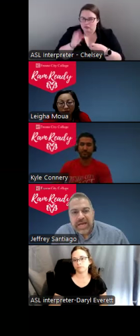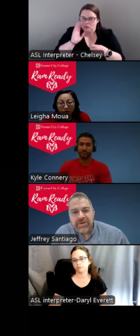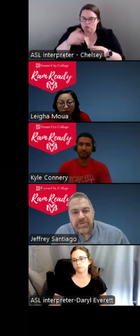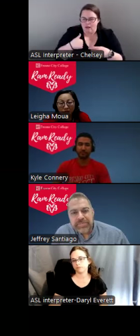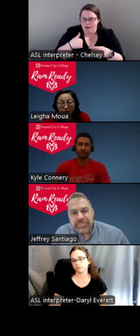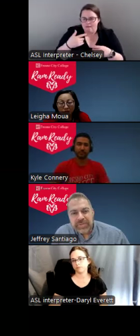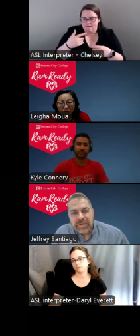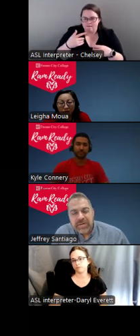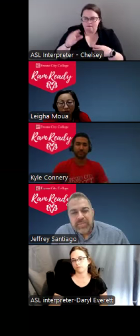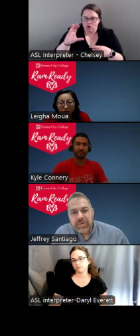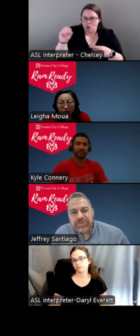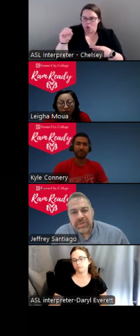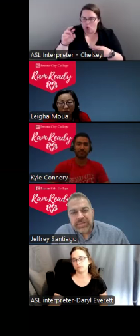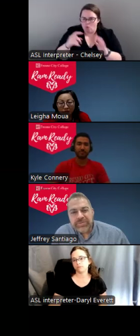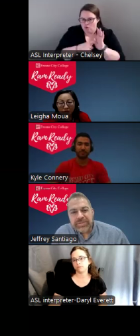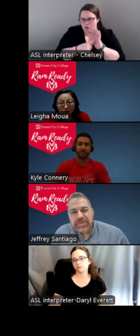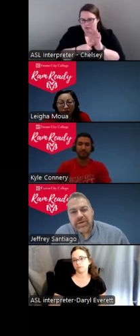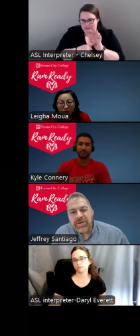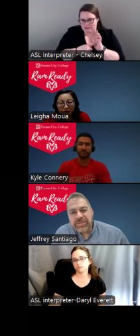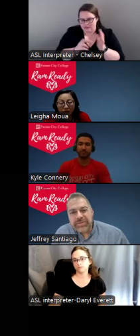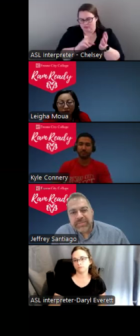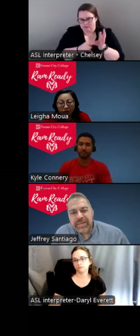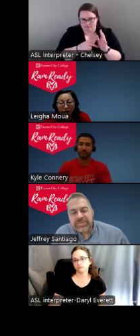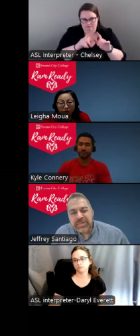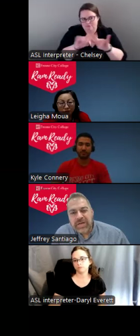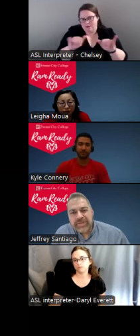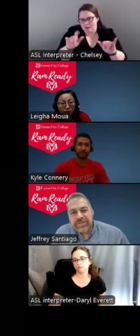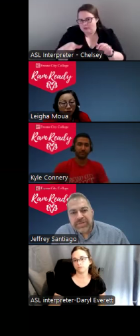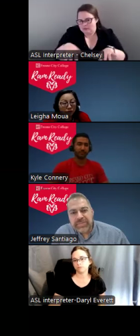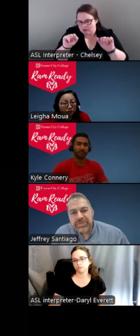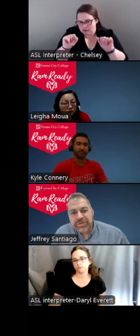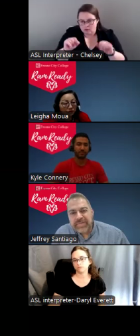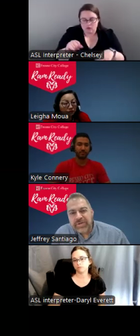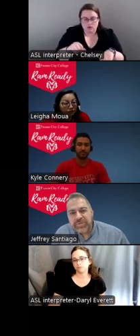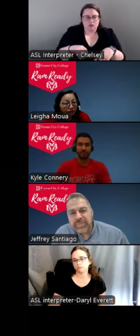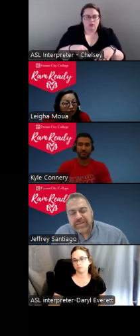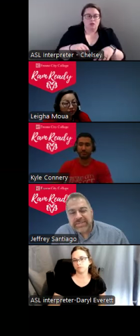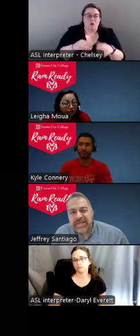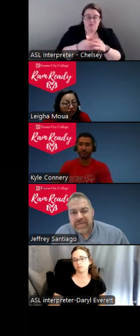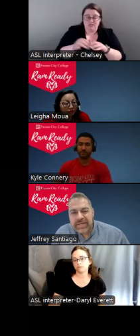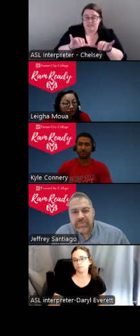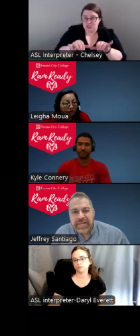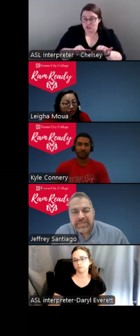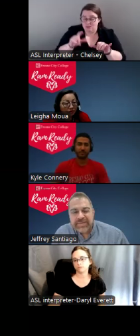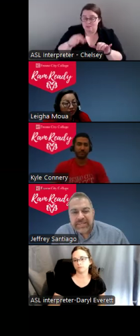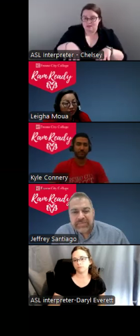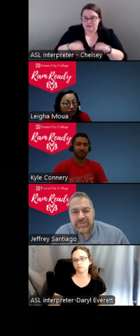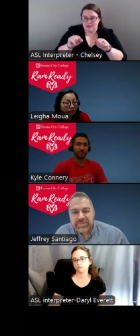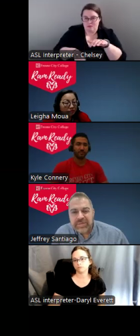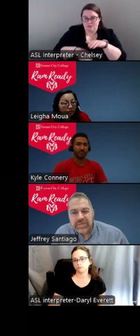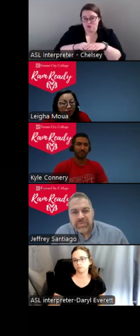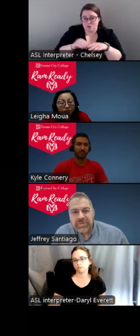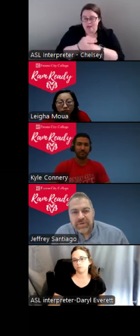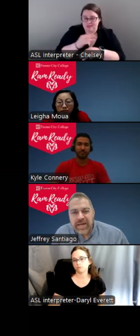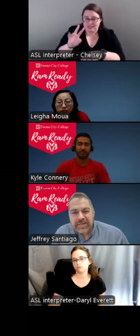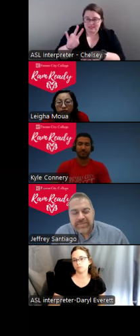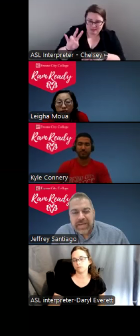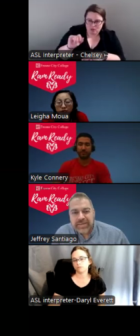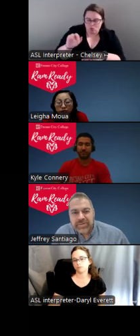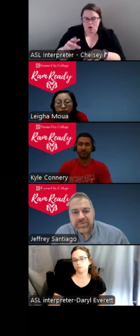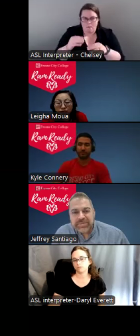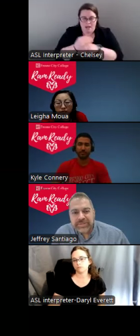But I know most engineering, not all engineering majors, but a lot of engineering majors, you're going to have to go up to math 7 or math 17, which is one